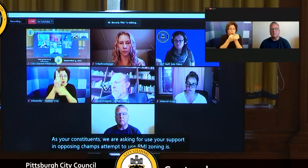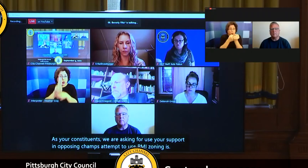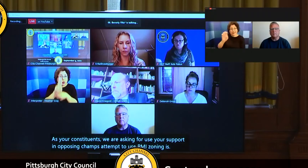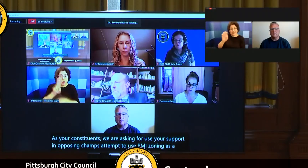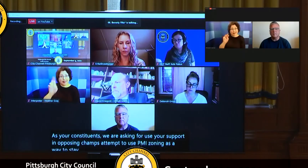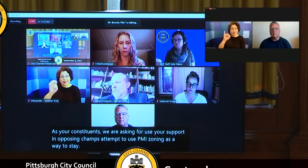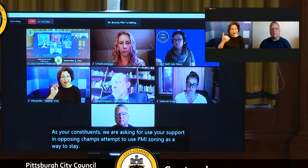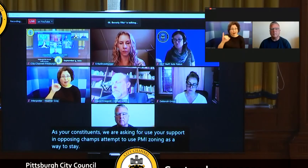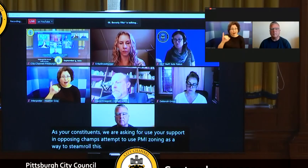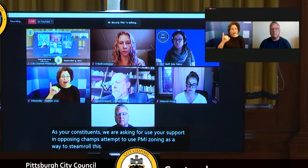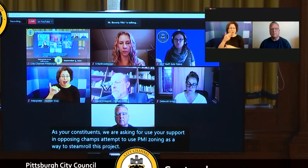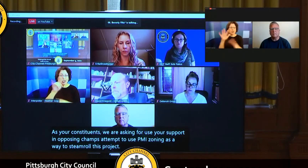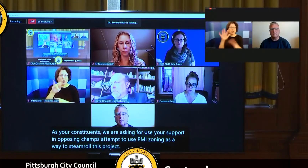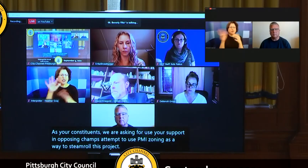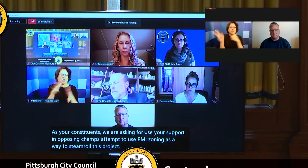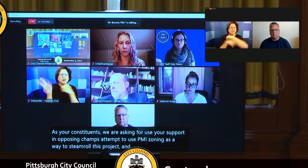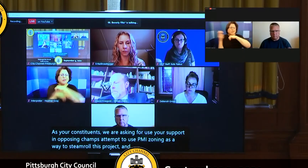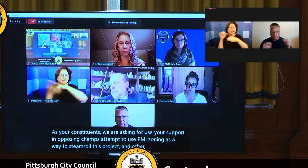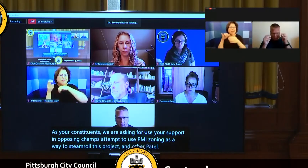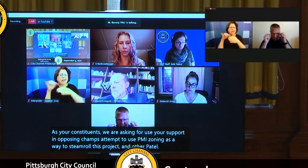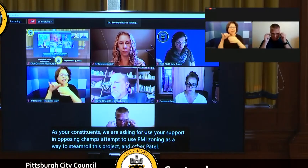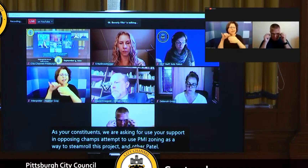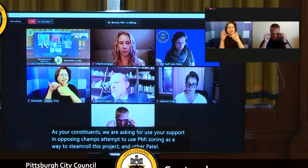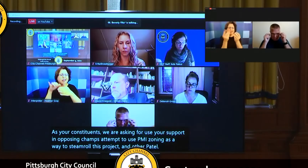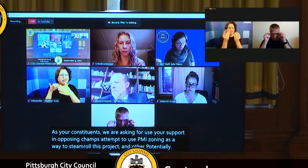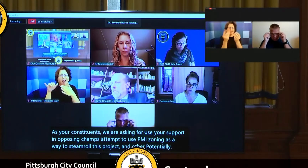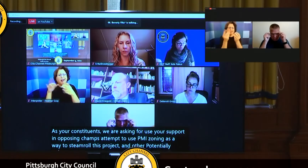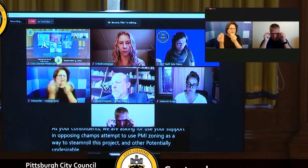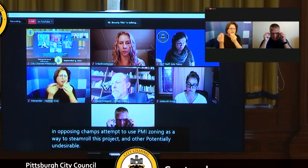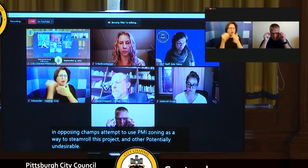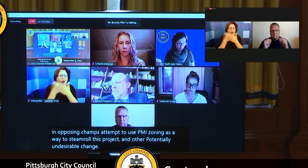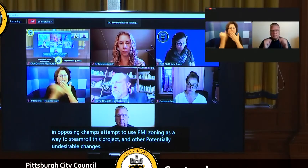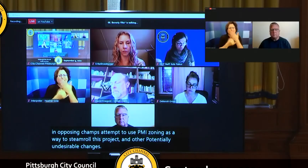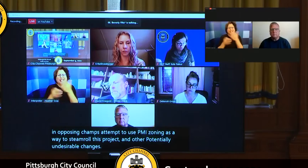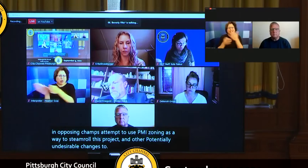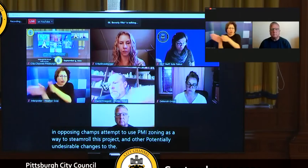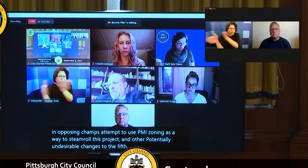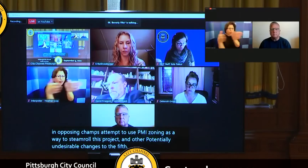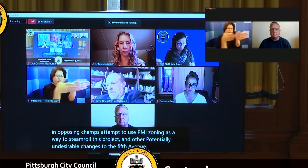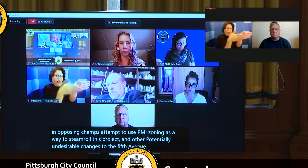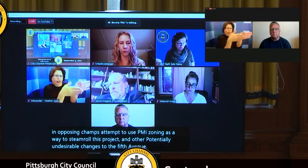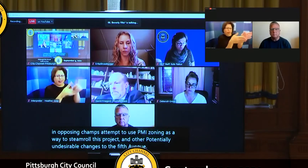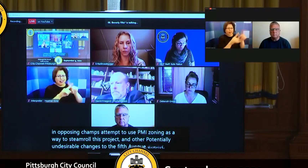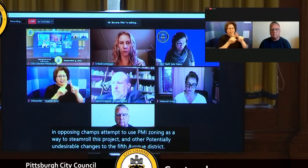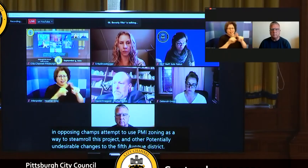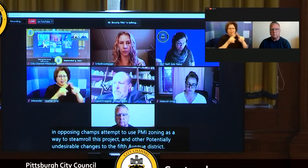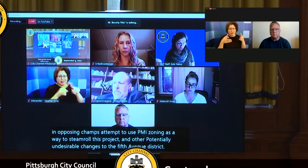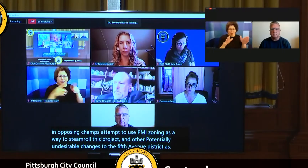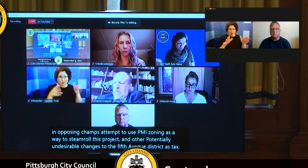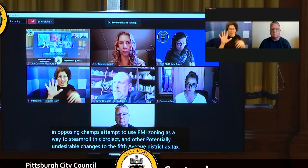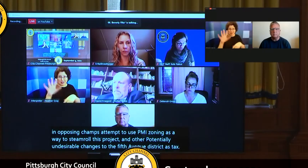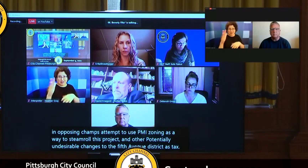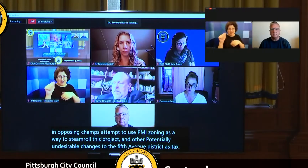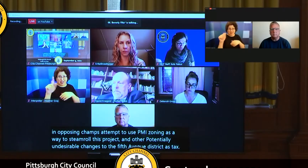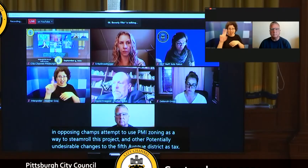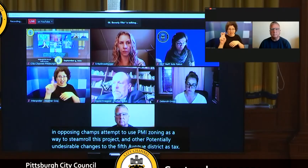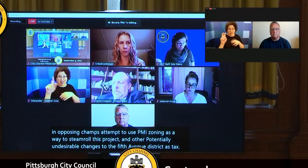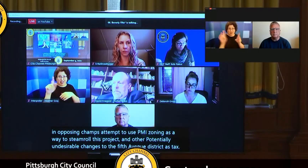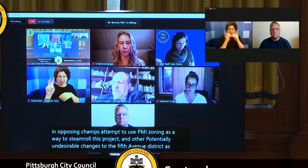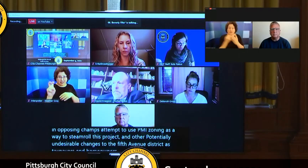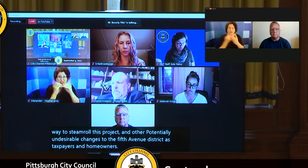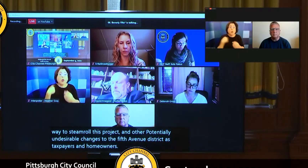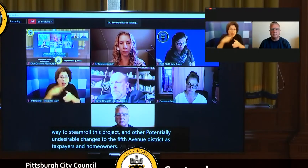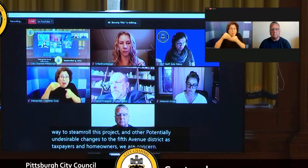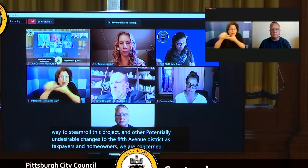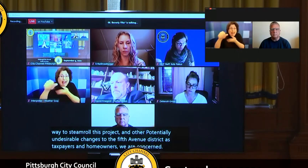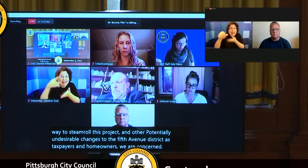this project and other potentially undesirable changes to the Fifth Avenue district. As taxpayers and homeowners, we are concerned